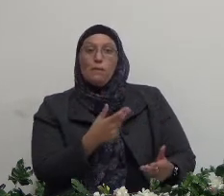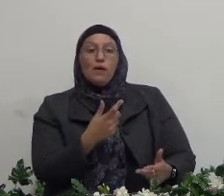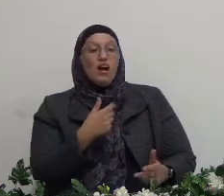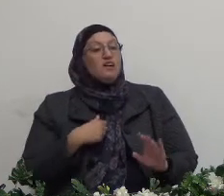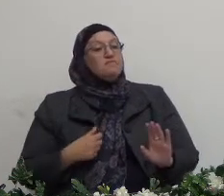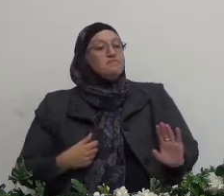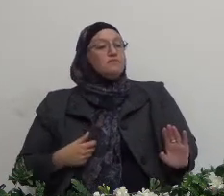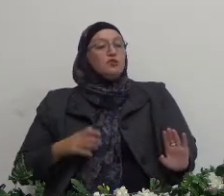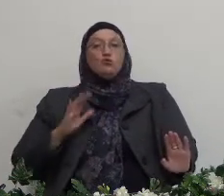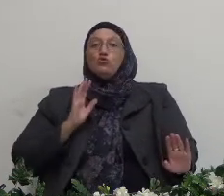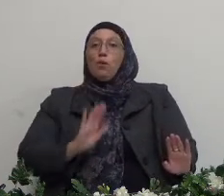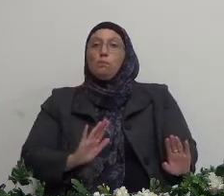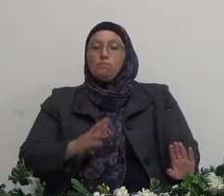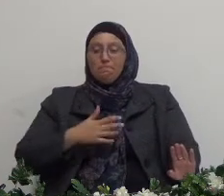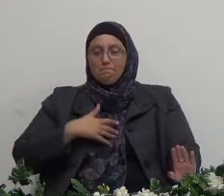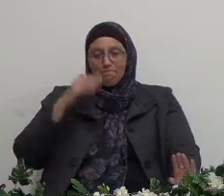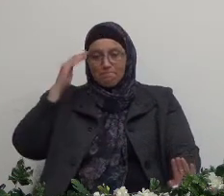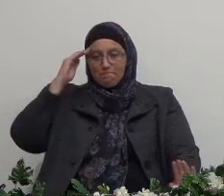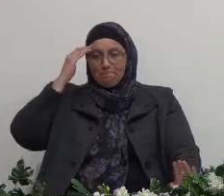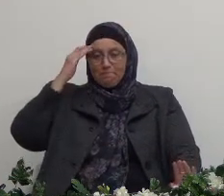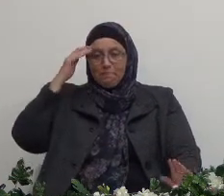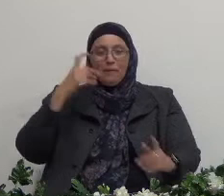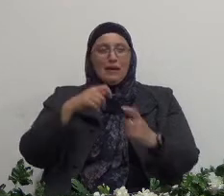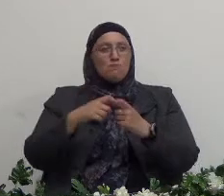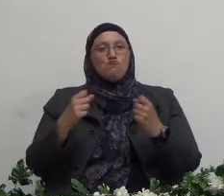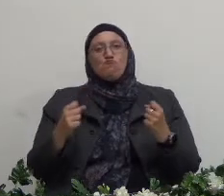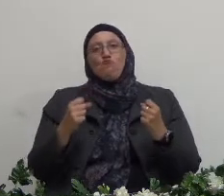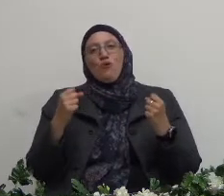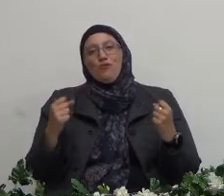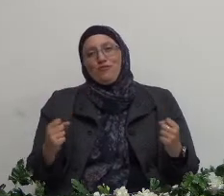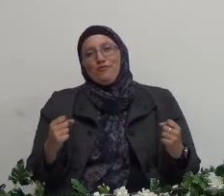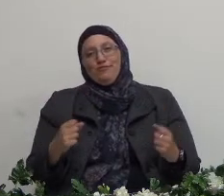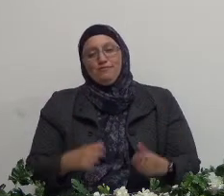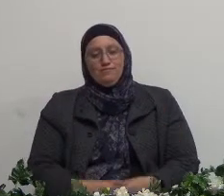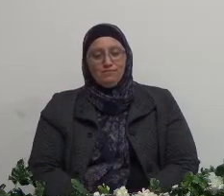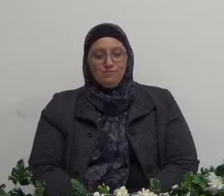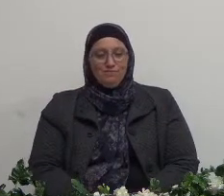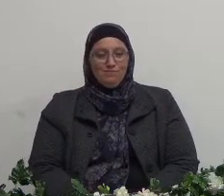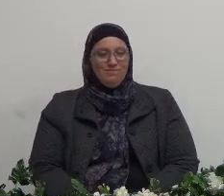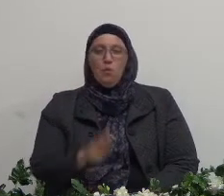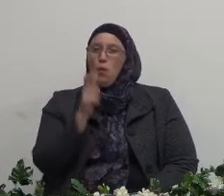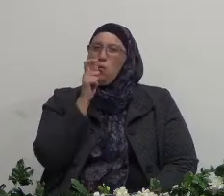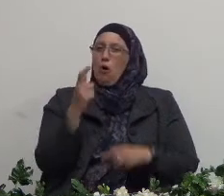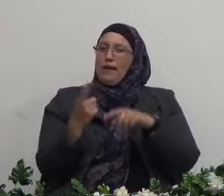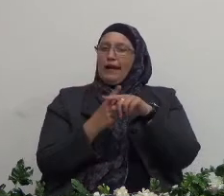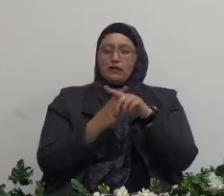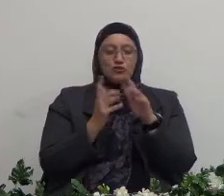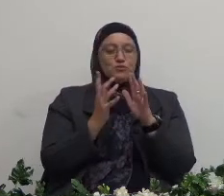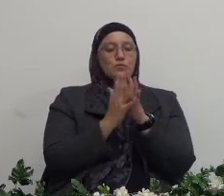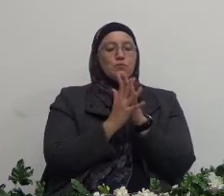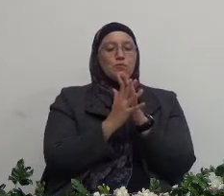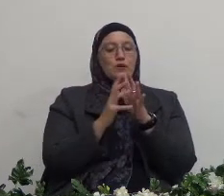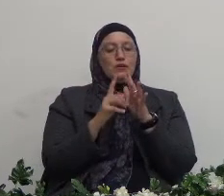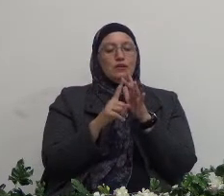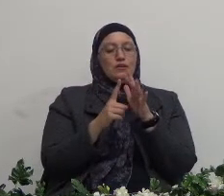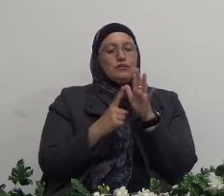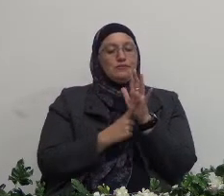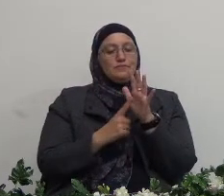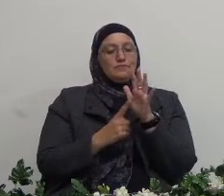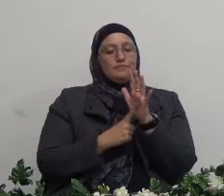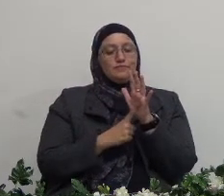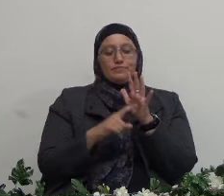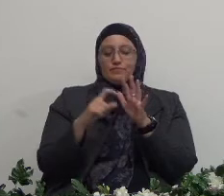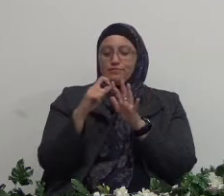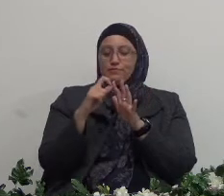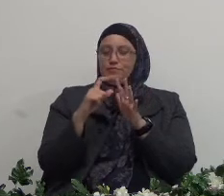See, do not underestimate willpower in any way. You know, sometimes we may look, and